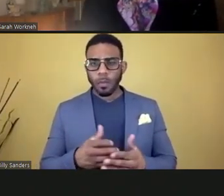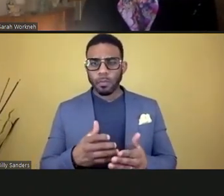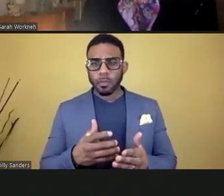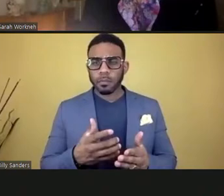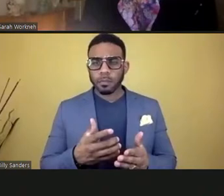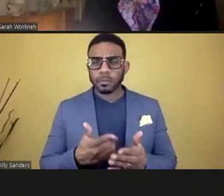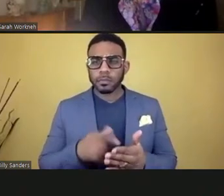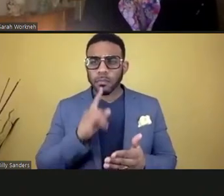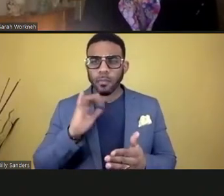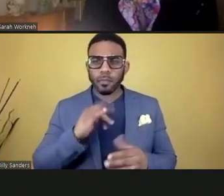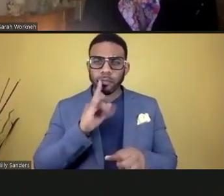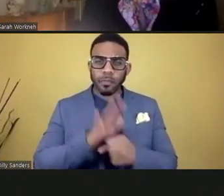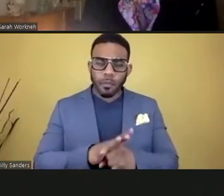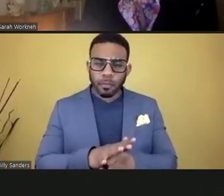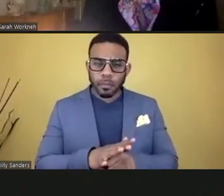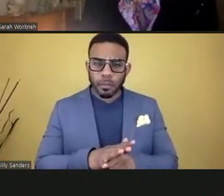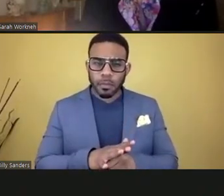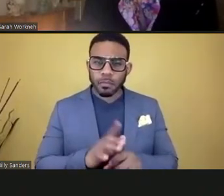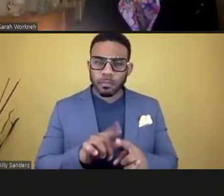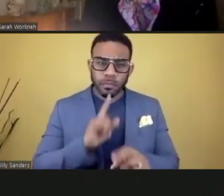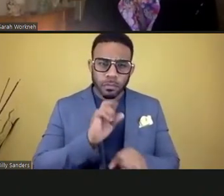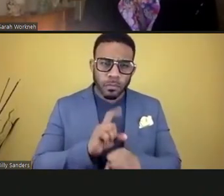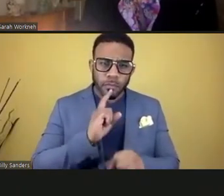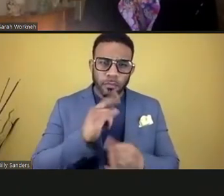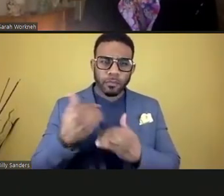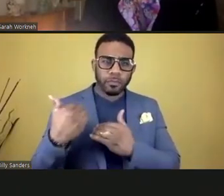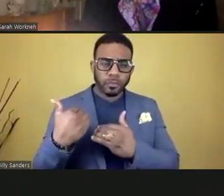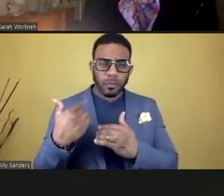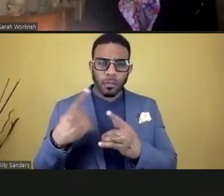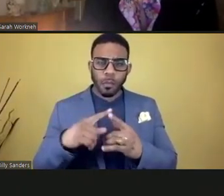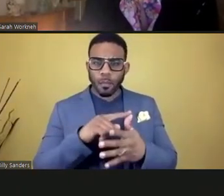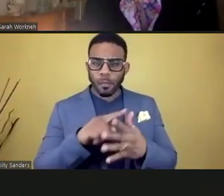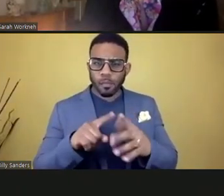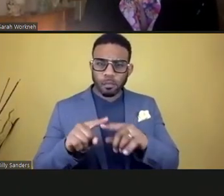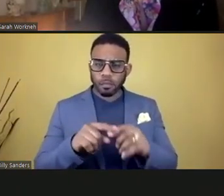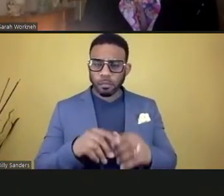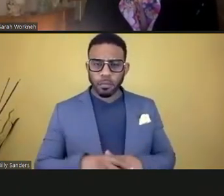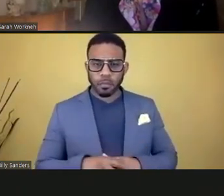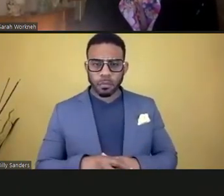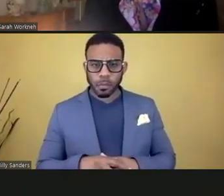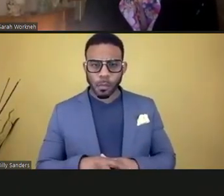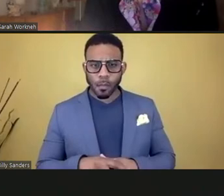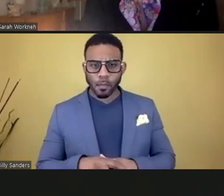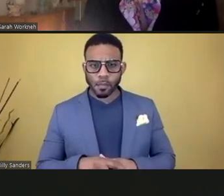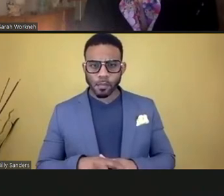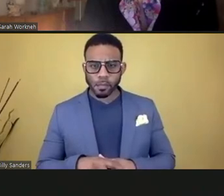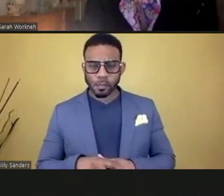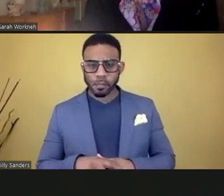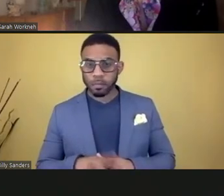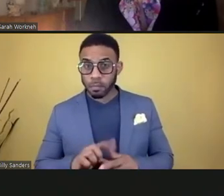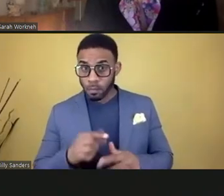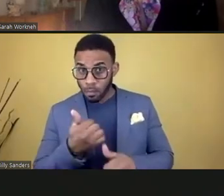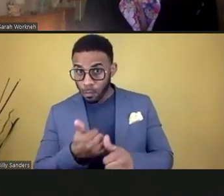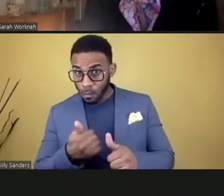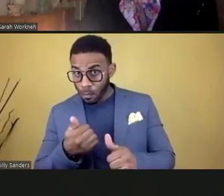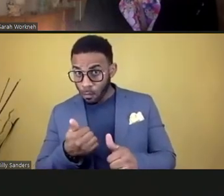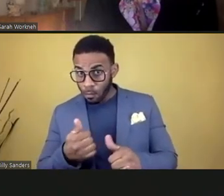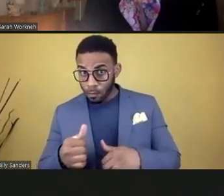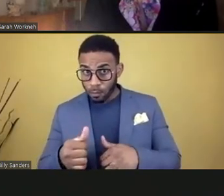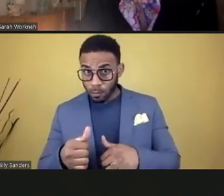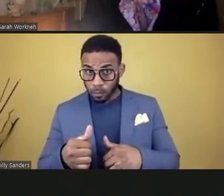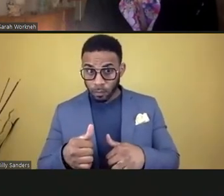what are our commitments to really being responsible to these conditions or every thread of condition?